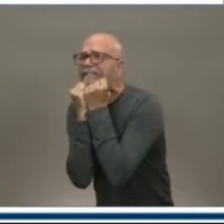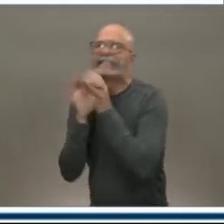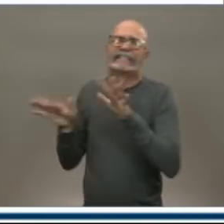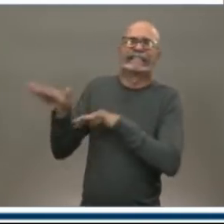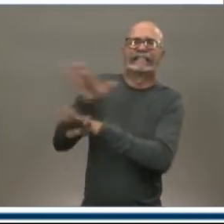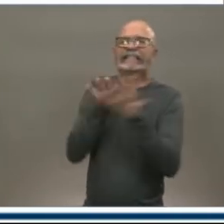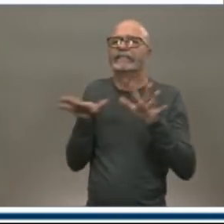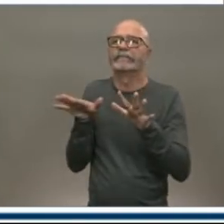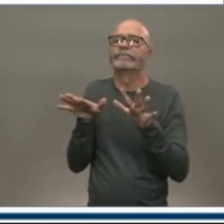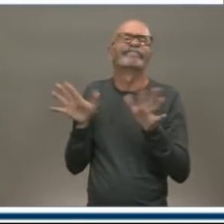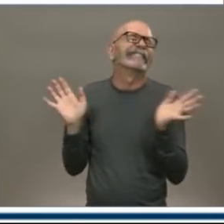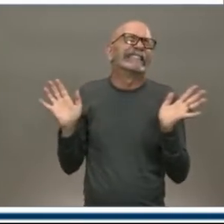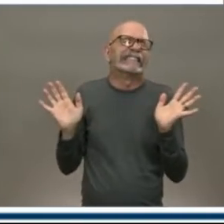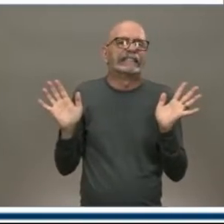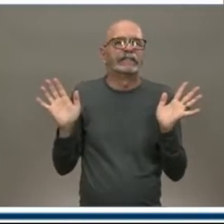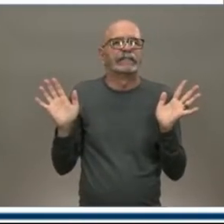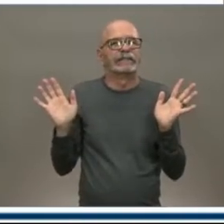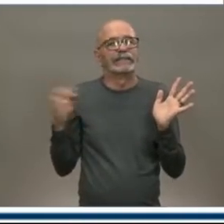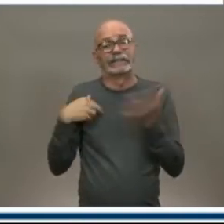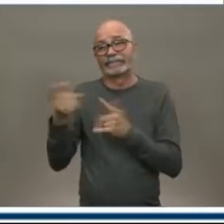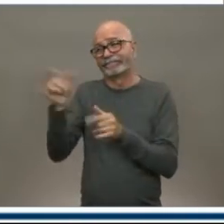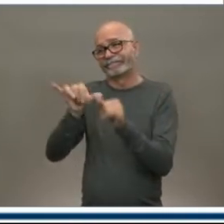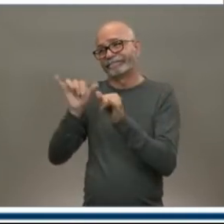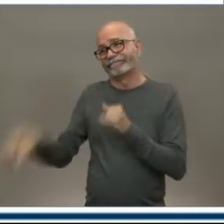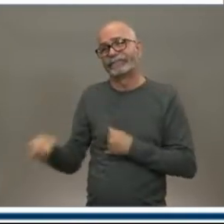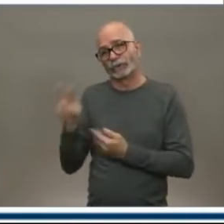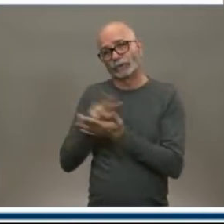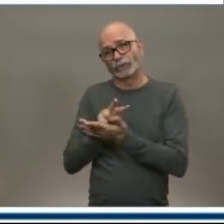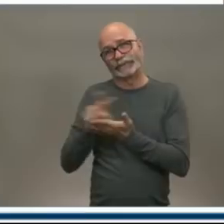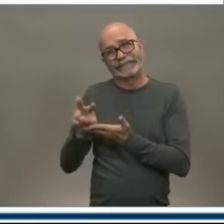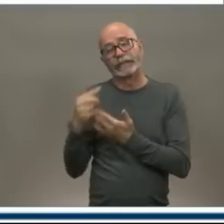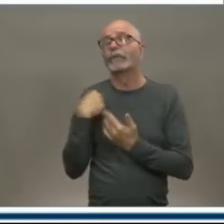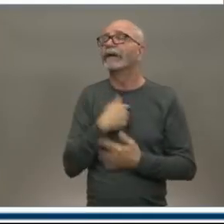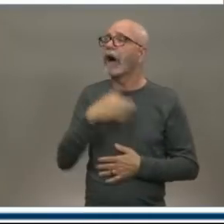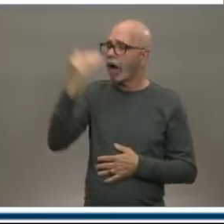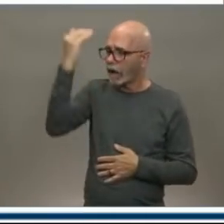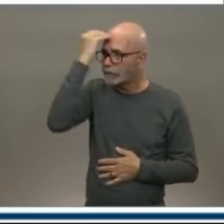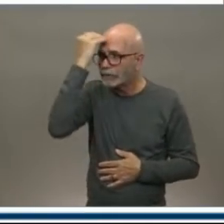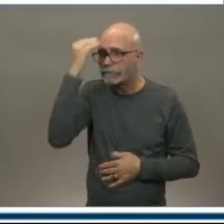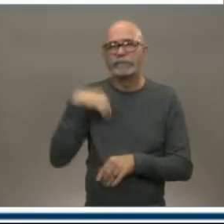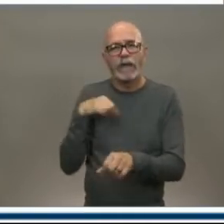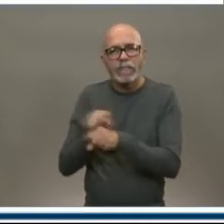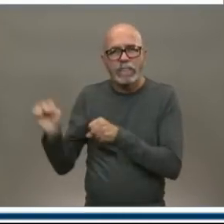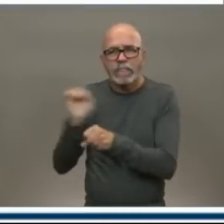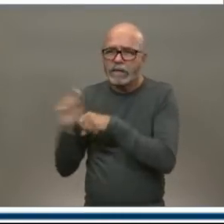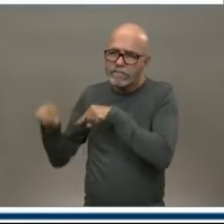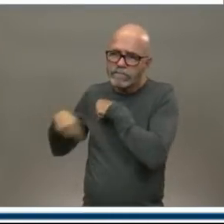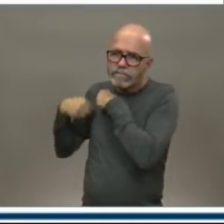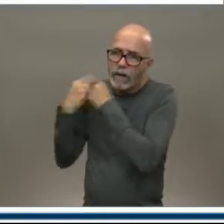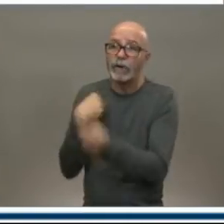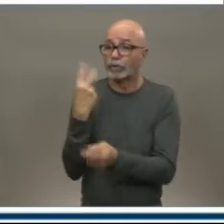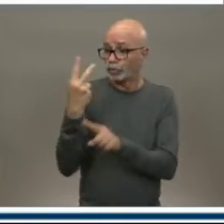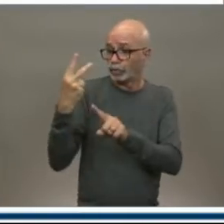maintaining the quarantine works. If we look back over the last few months, almost every case that we have had has been people that related